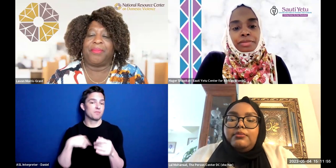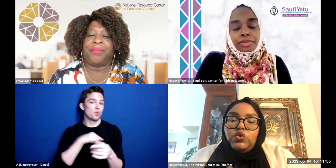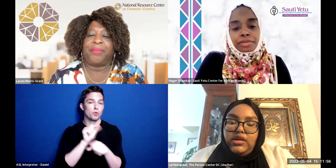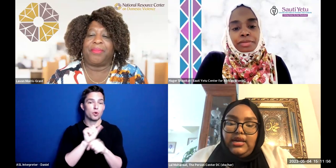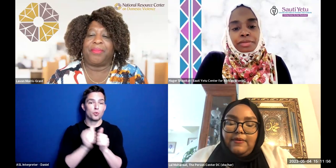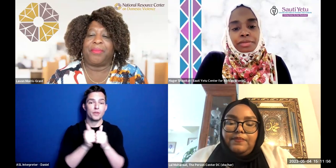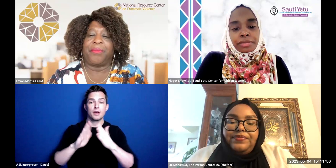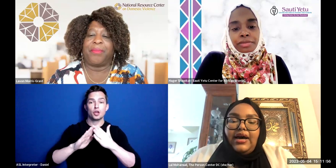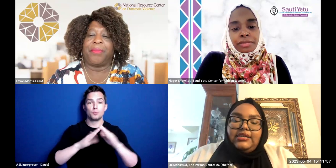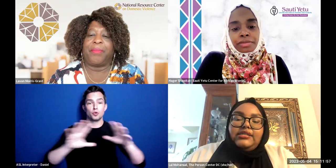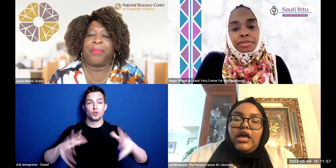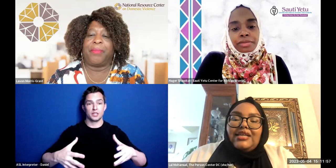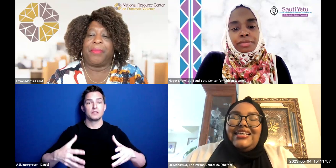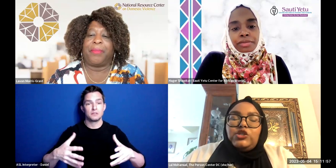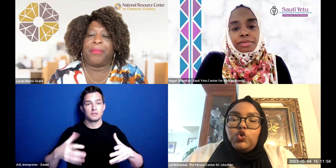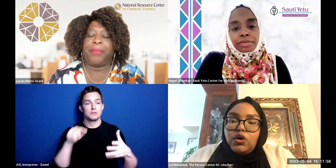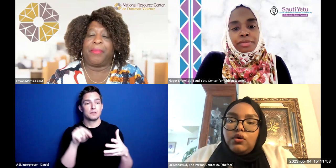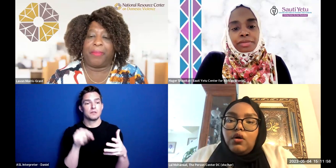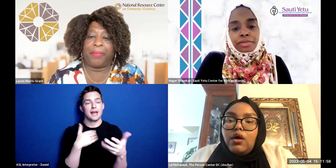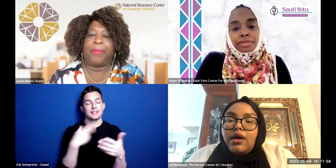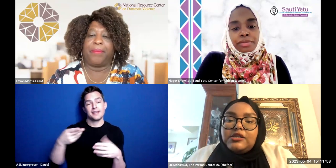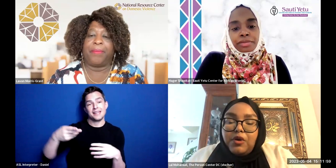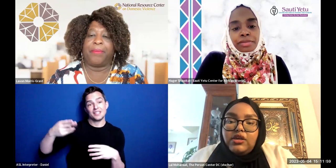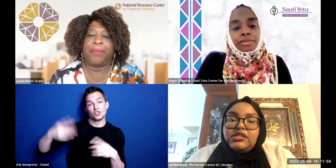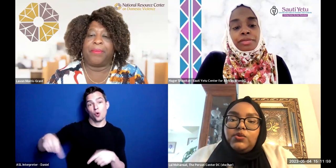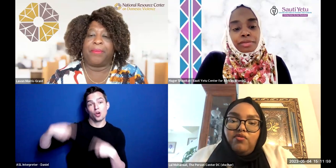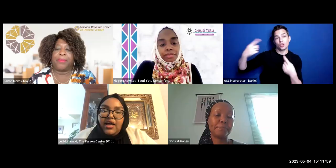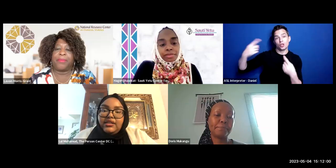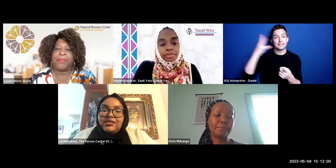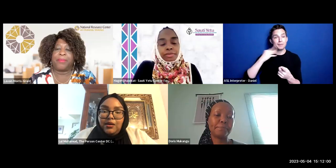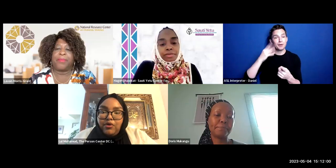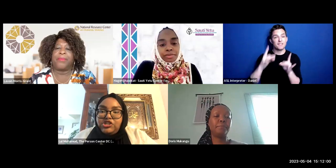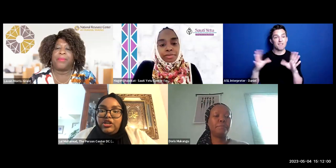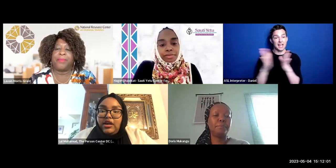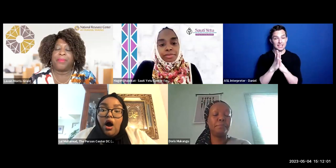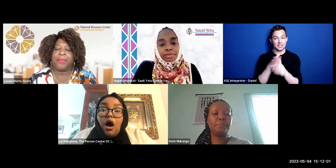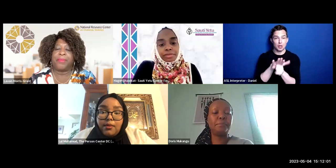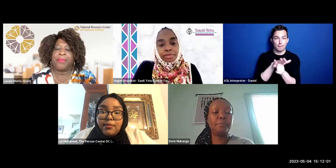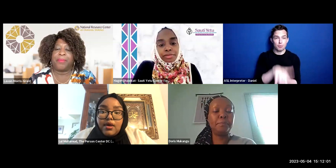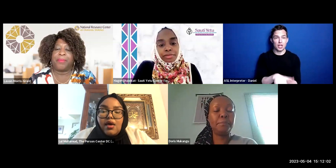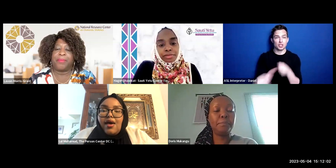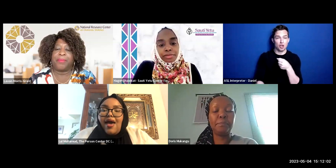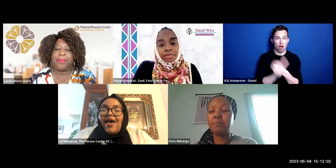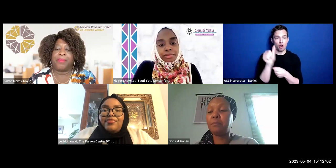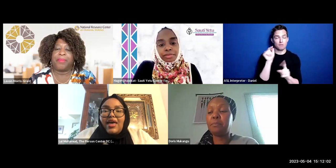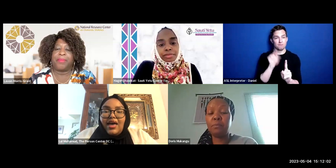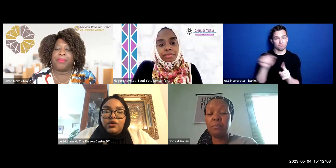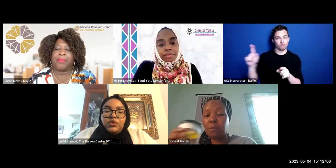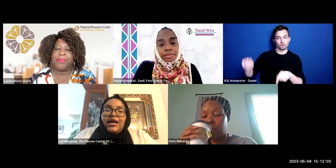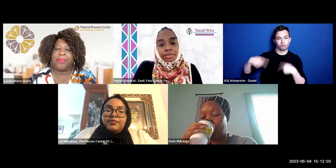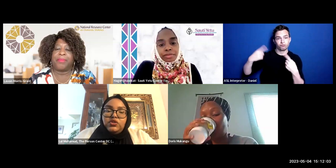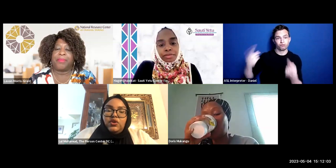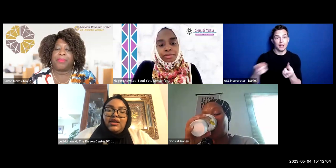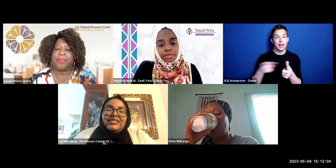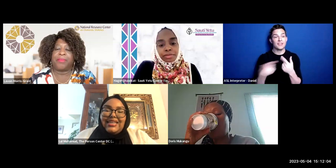with a community that has historical experiences with violence and oppression and harm, and then